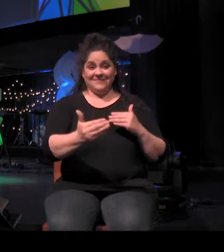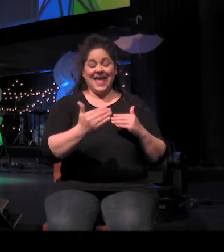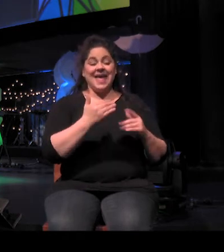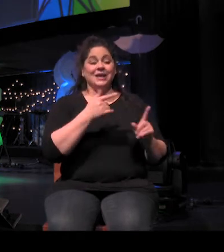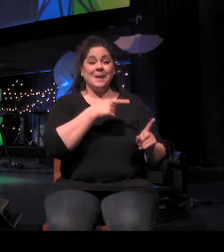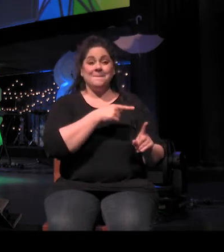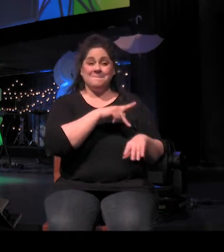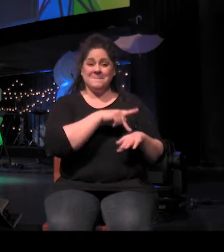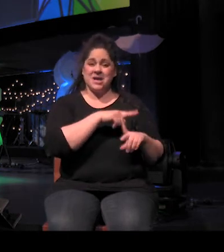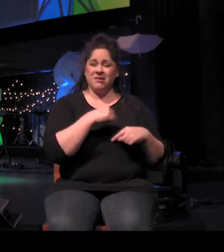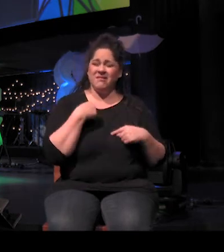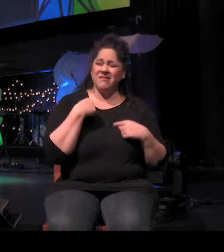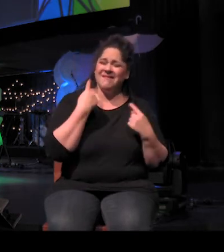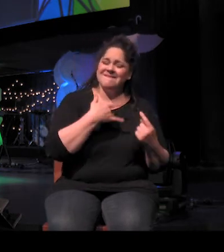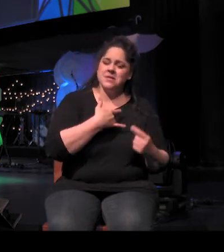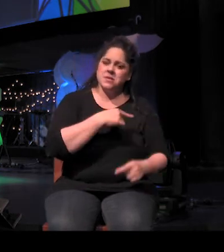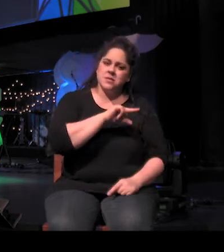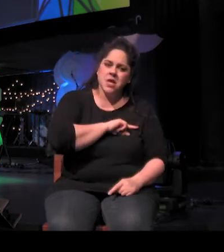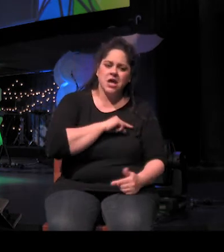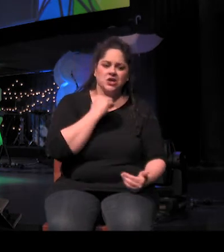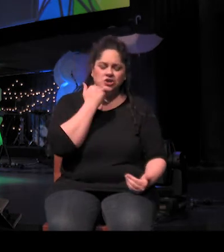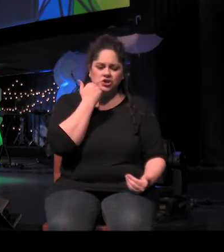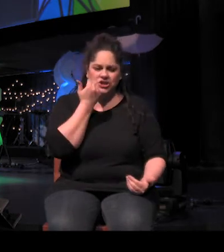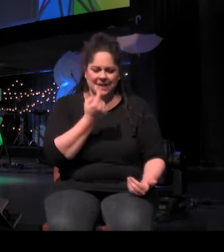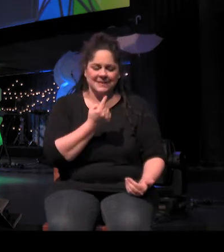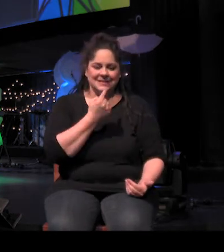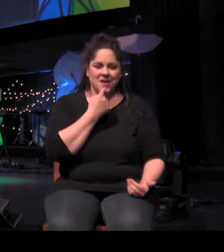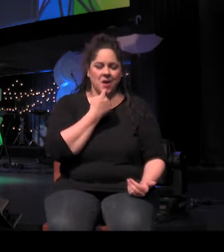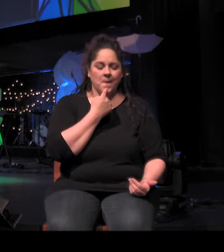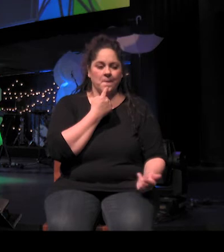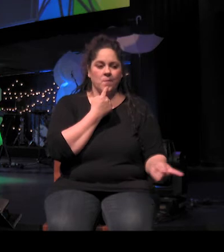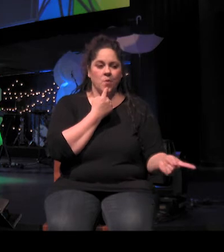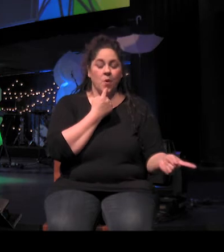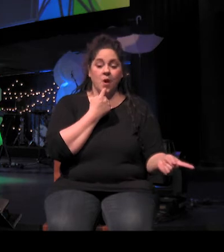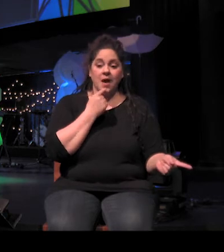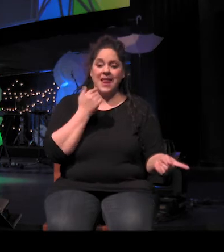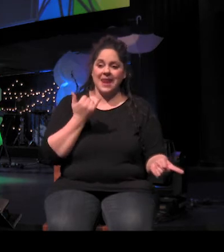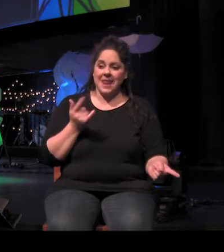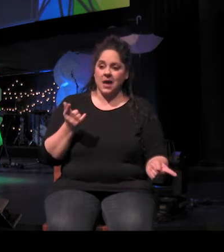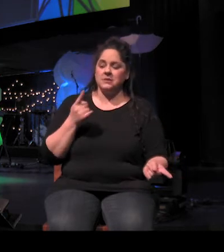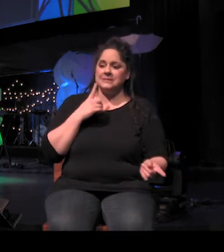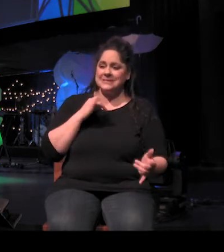disappointment and regret that he had began this healing process.